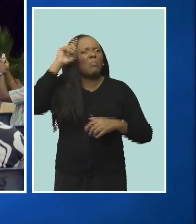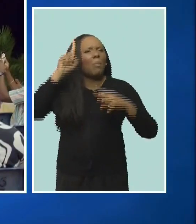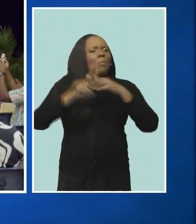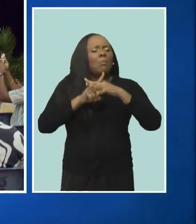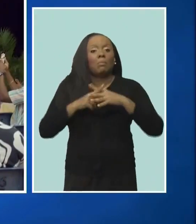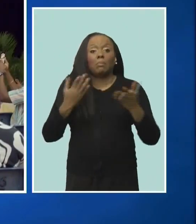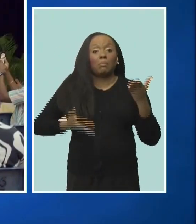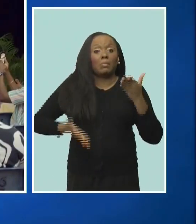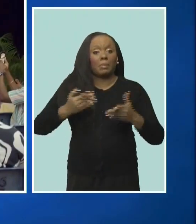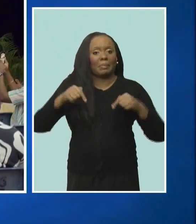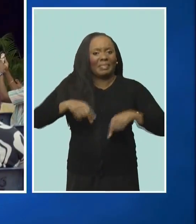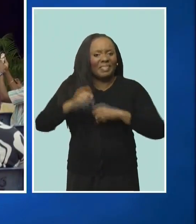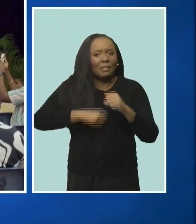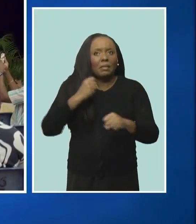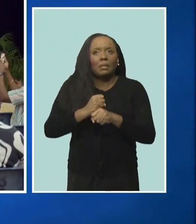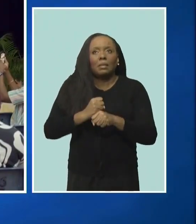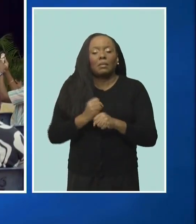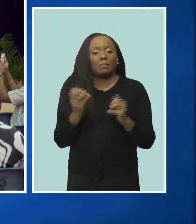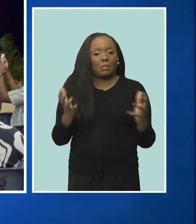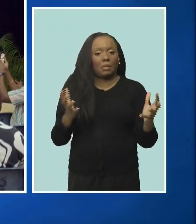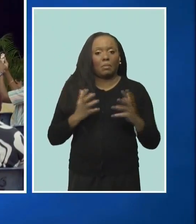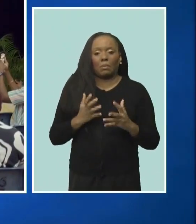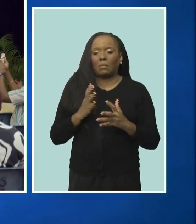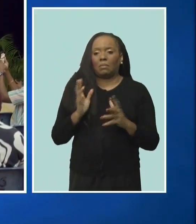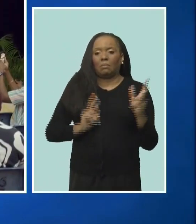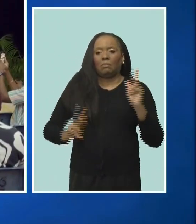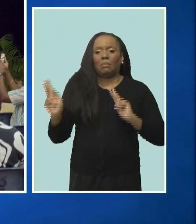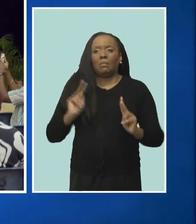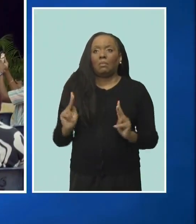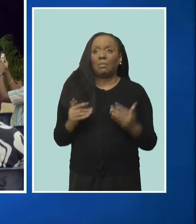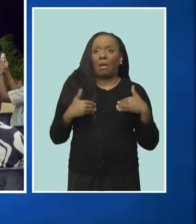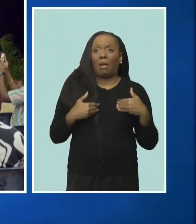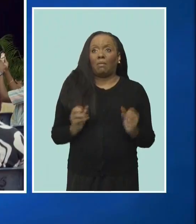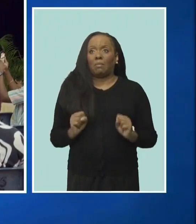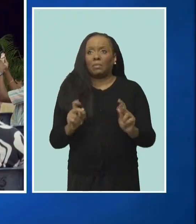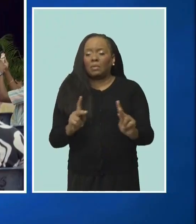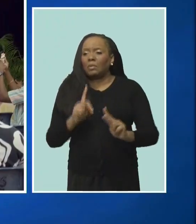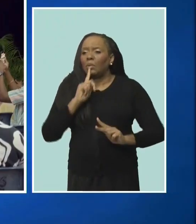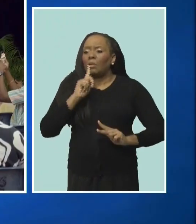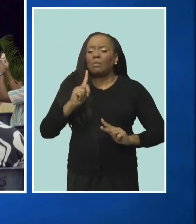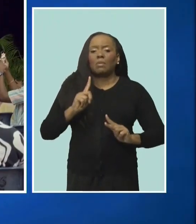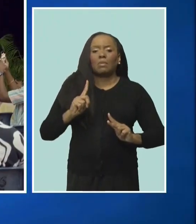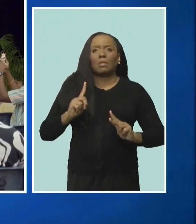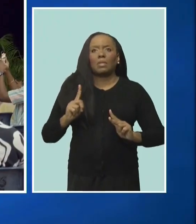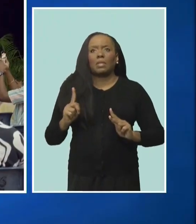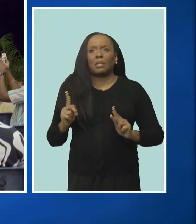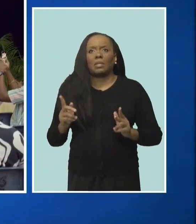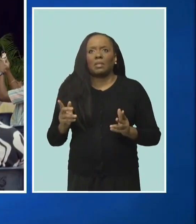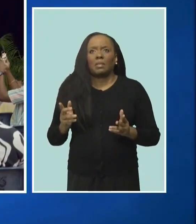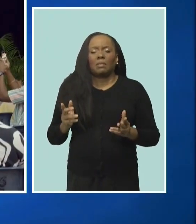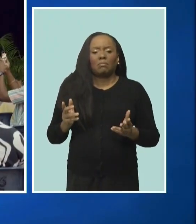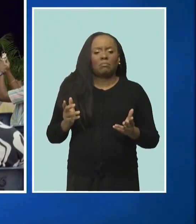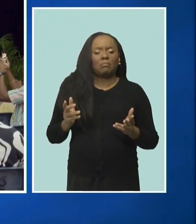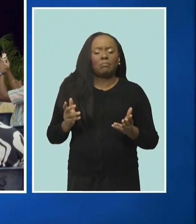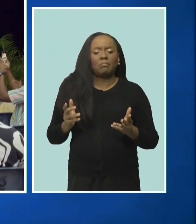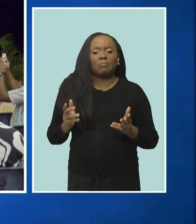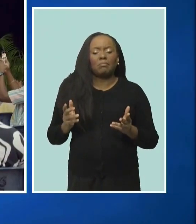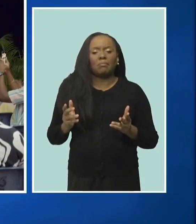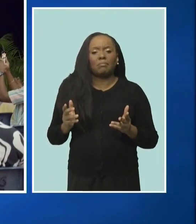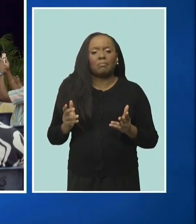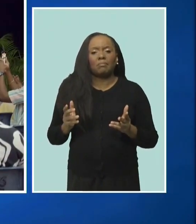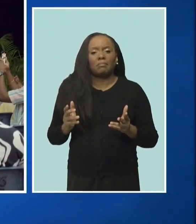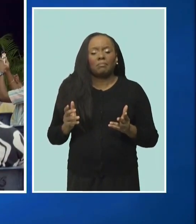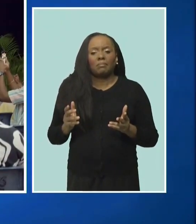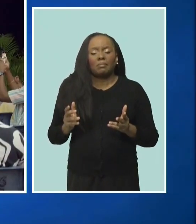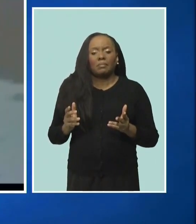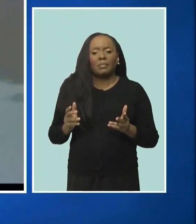wanted to give the average citizens the opportunity truly to pretend as if, or to be as if they